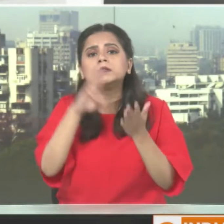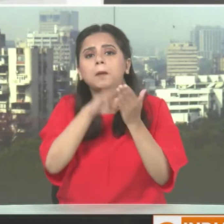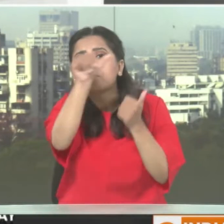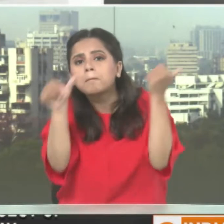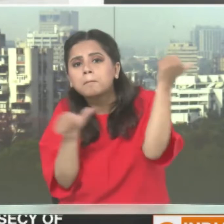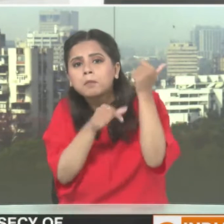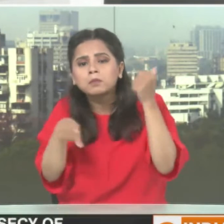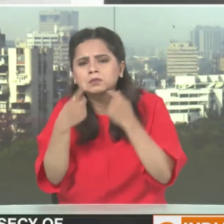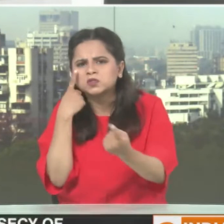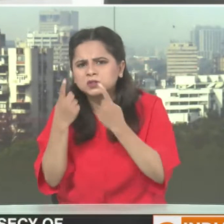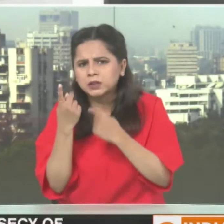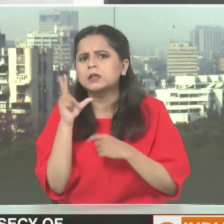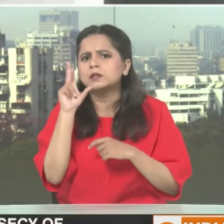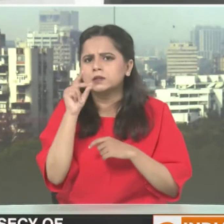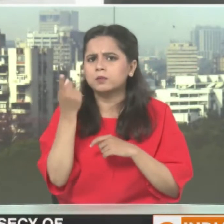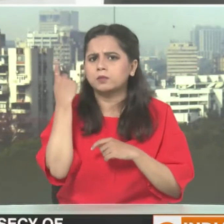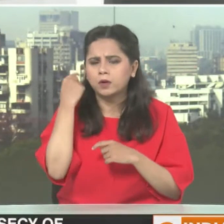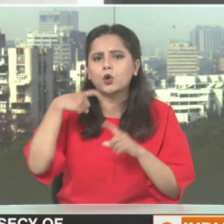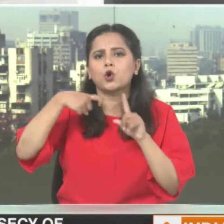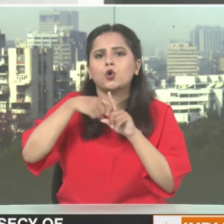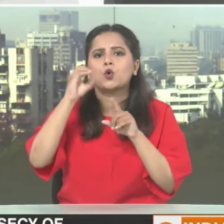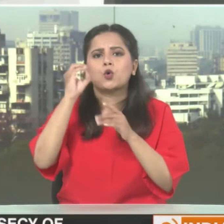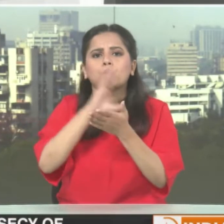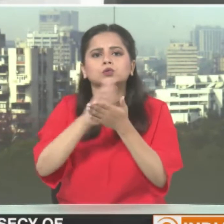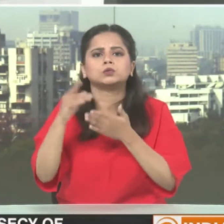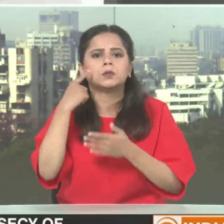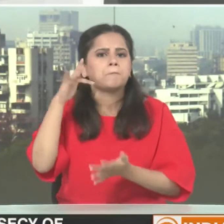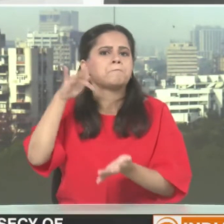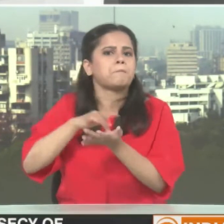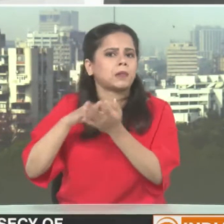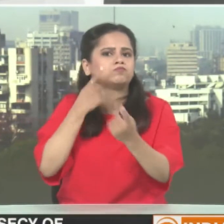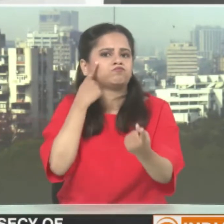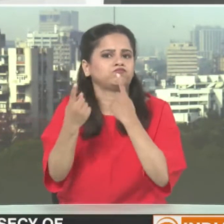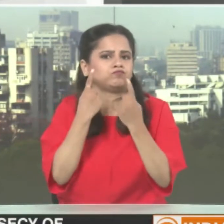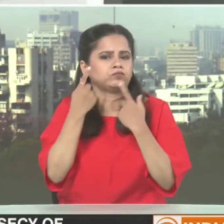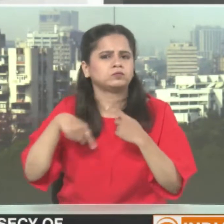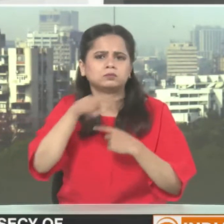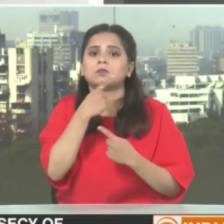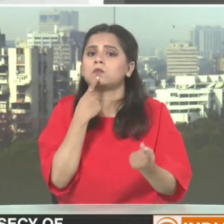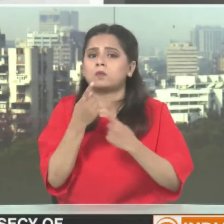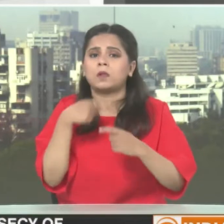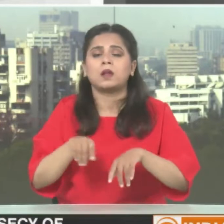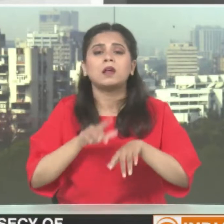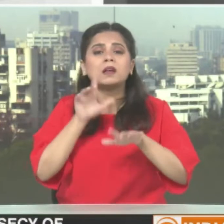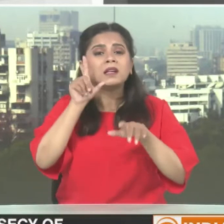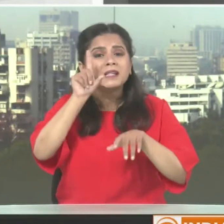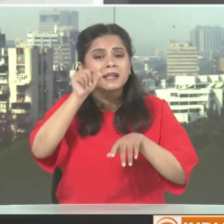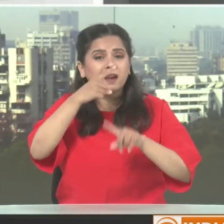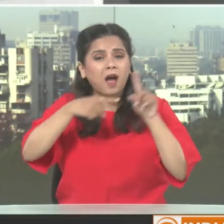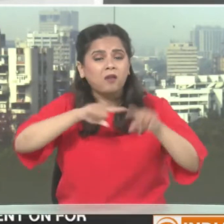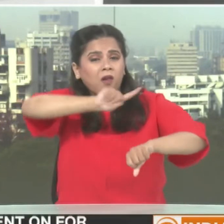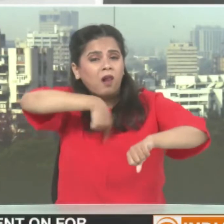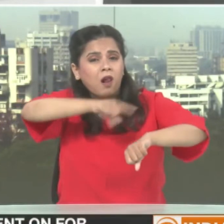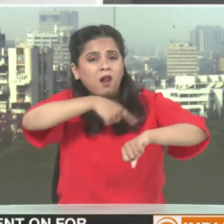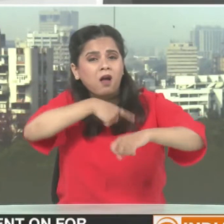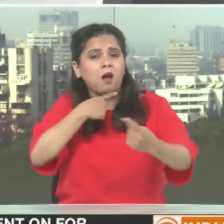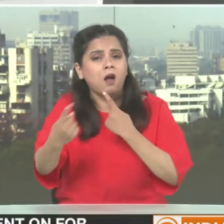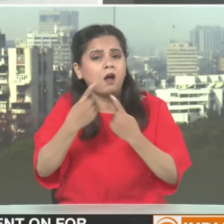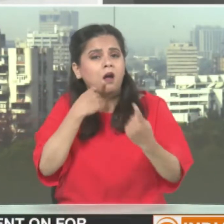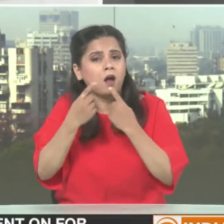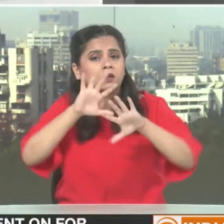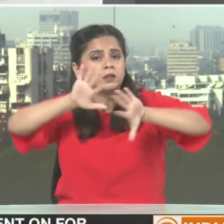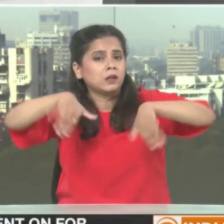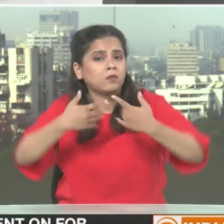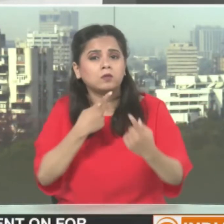for the second day yesterday in Kochi. The interrogation went on for about 10.5 hours. His